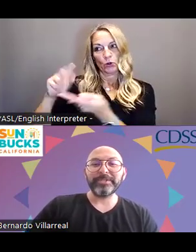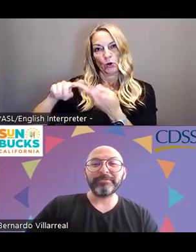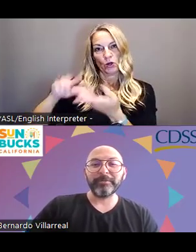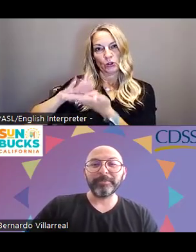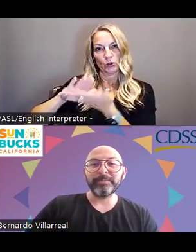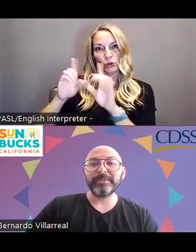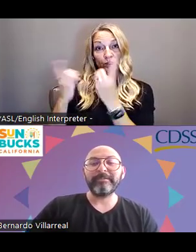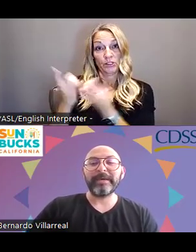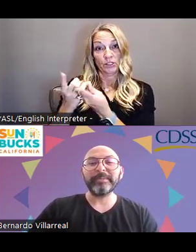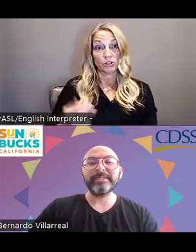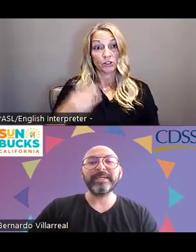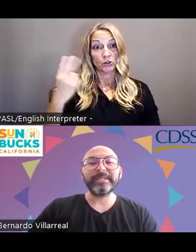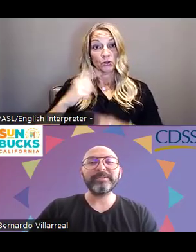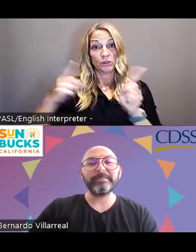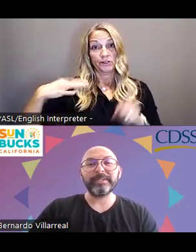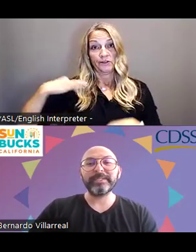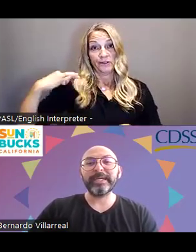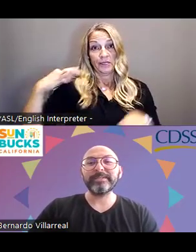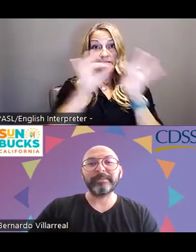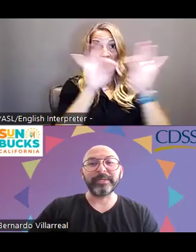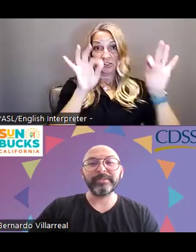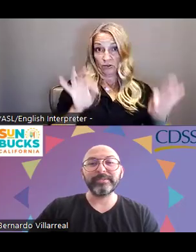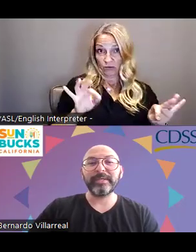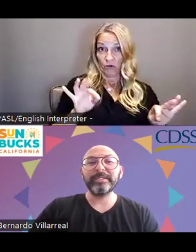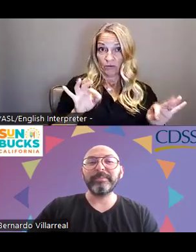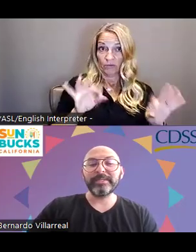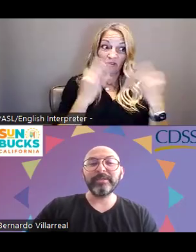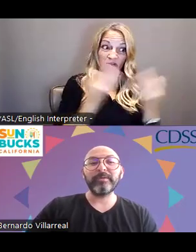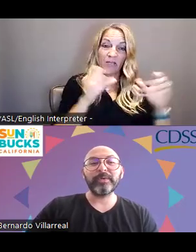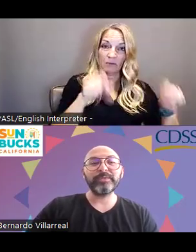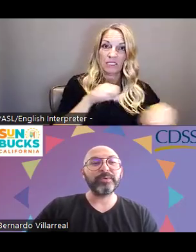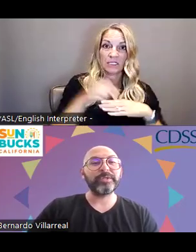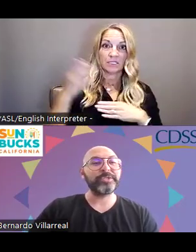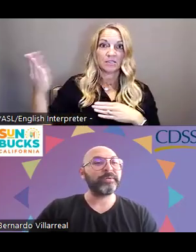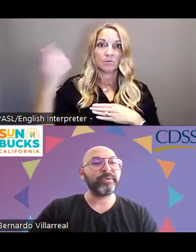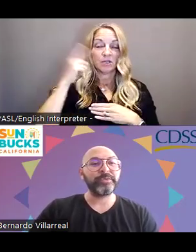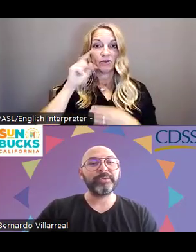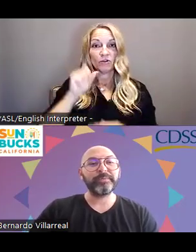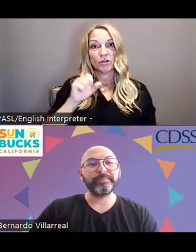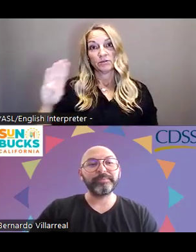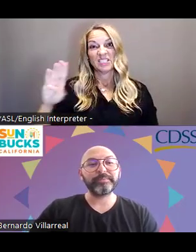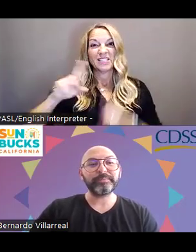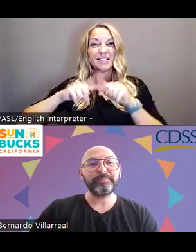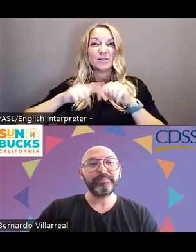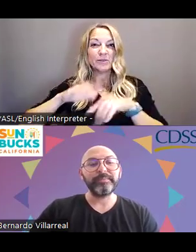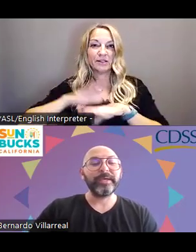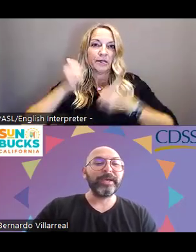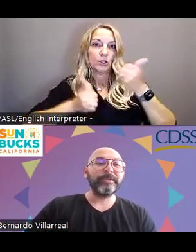different application forms that families can submit to get Sunbucks, depending on what school their child goes